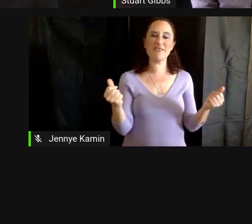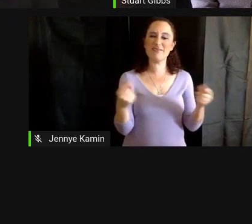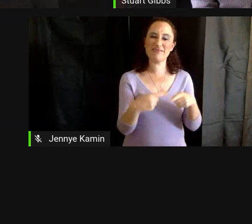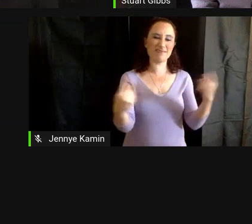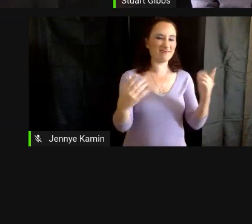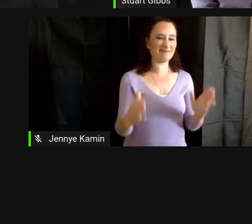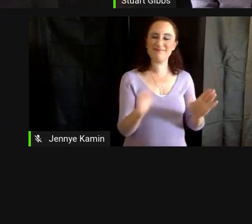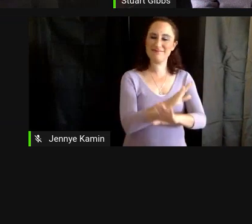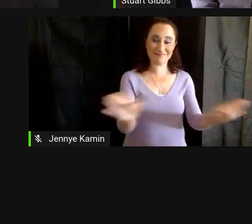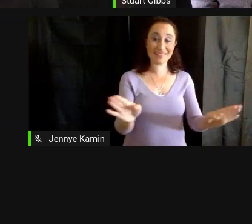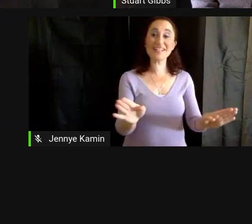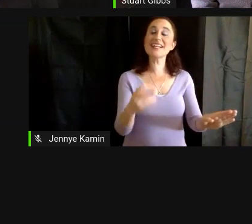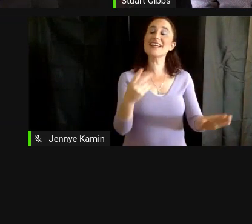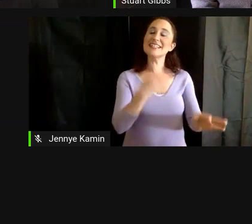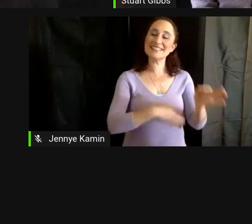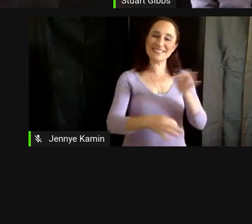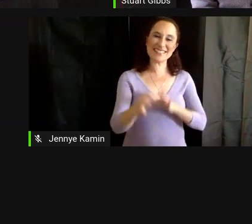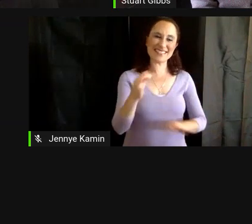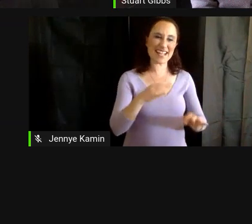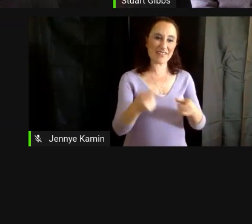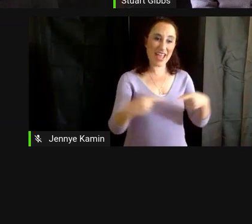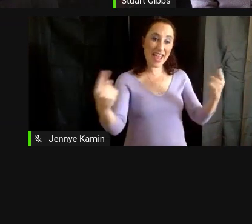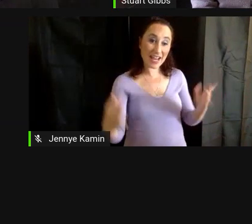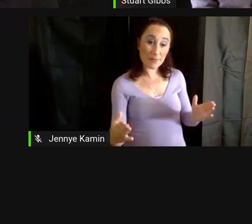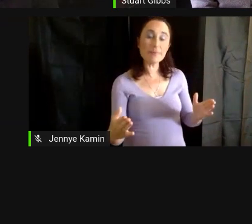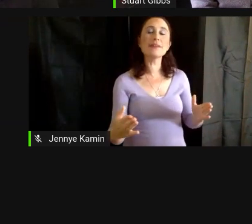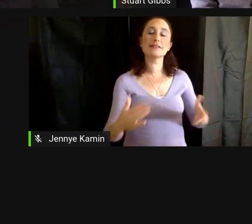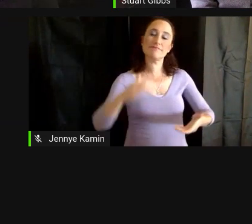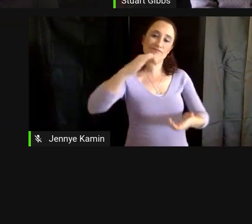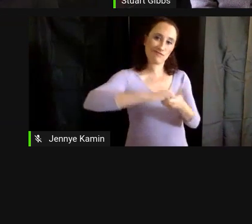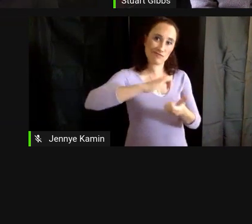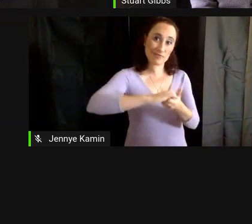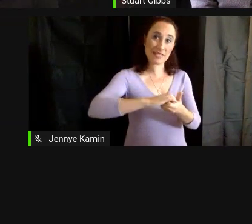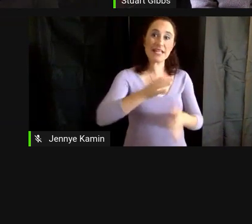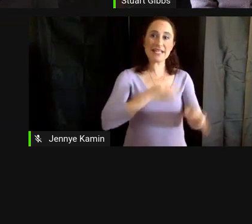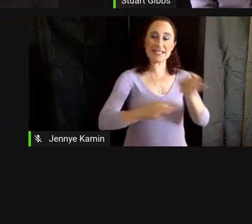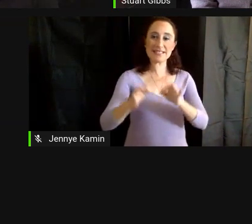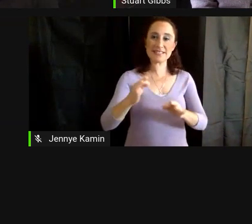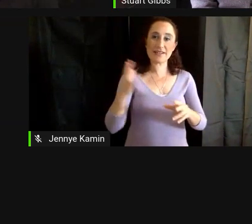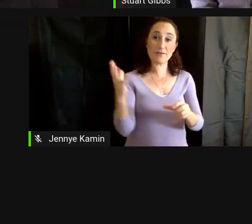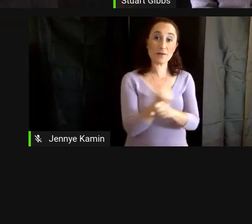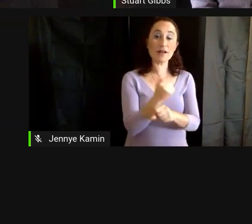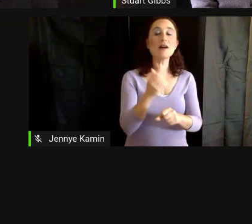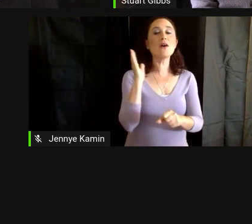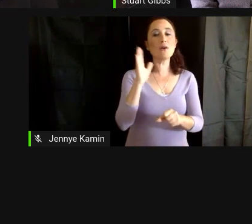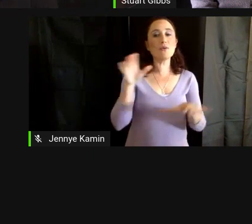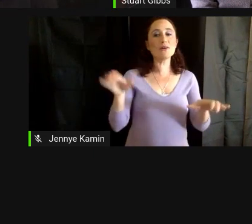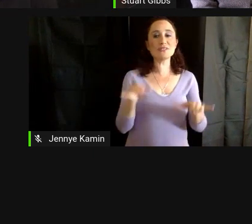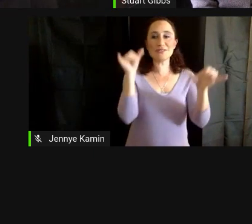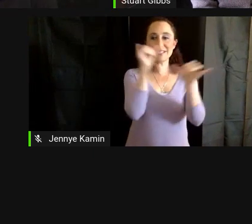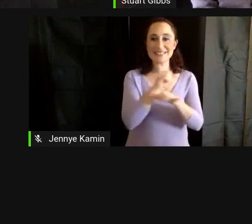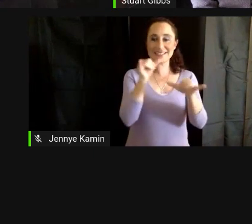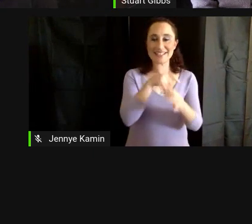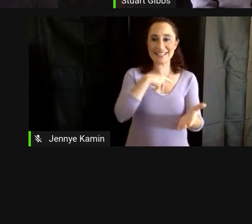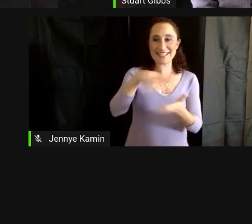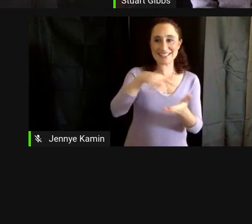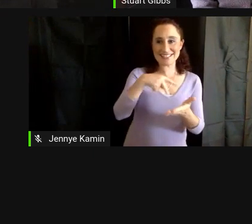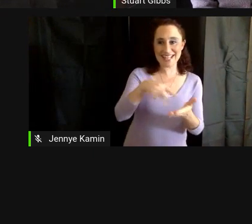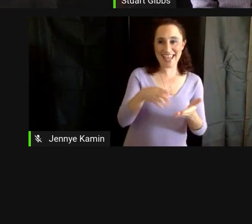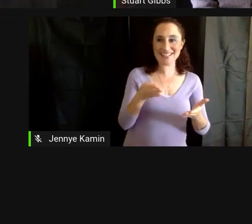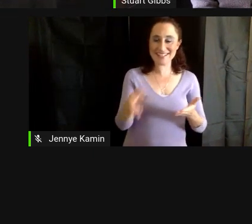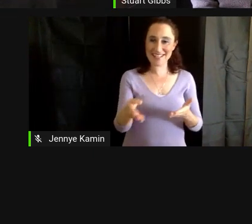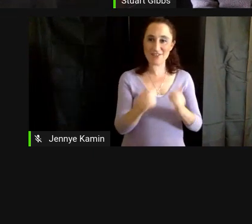together. And instead of trying to win the recorder championship, they're going to do like a silly dance on the stage.